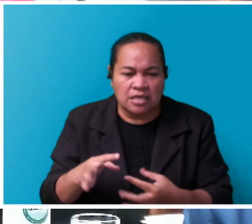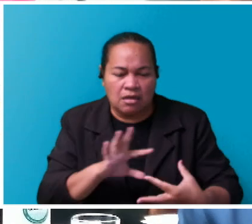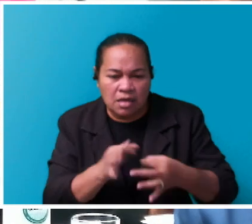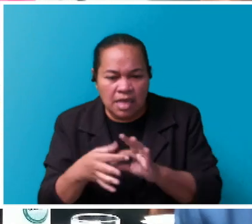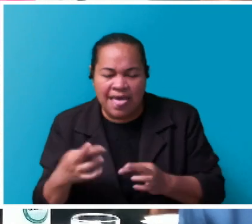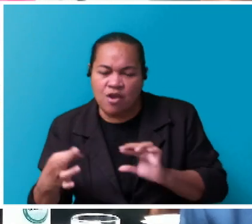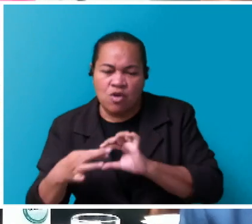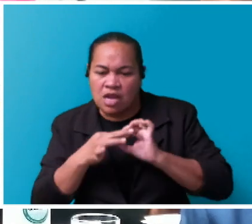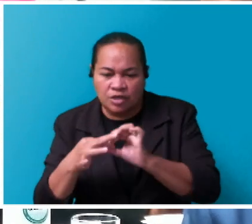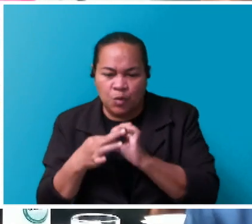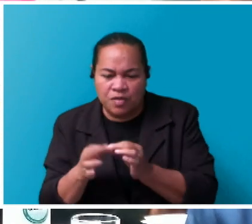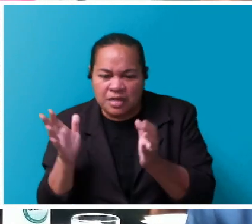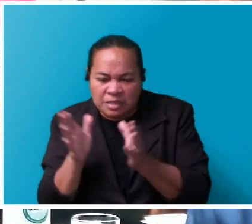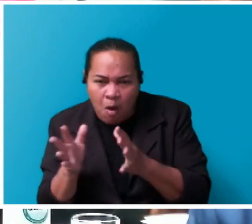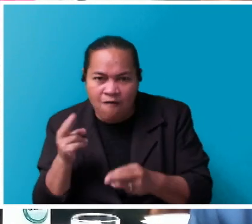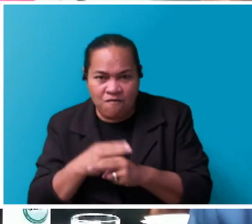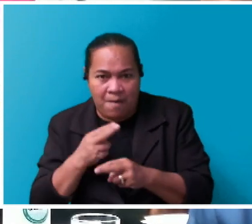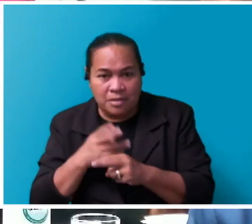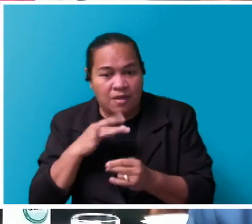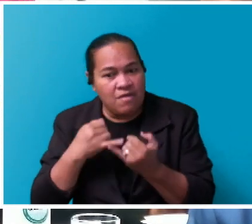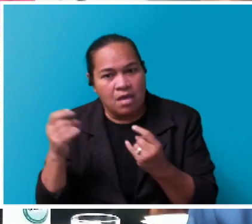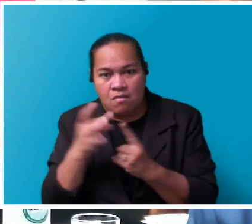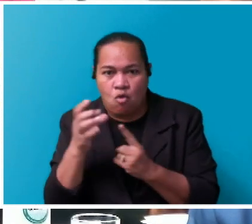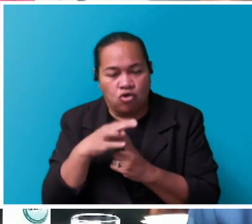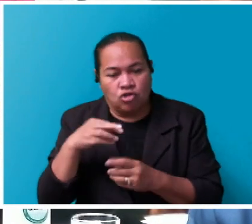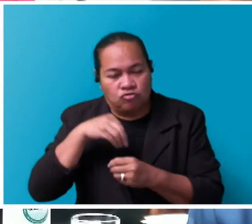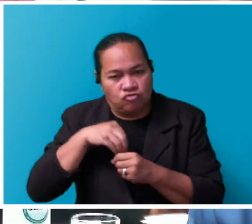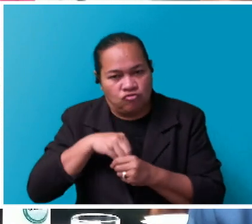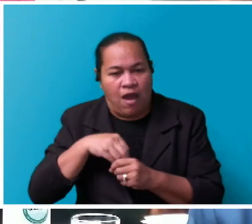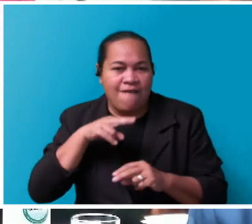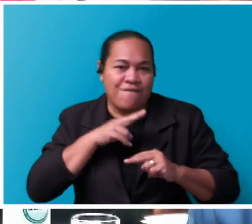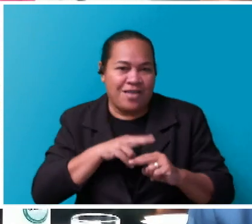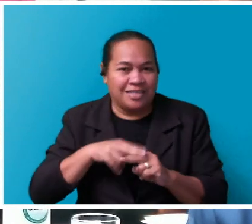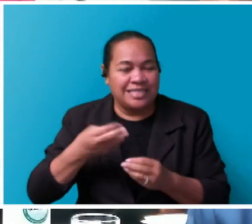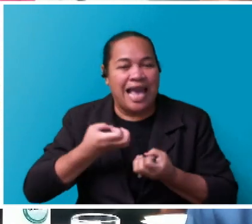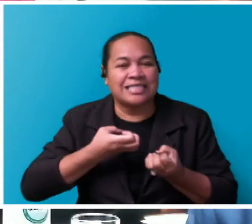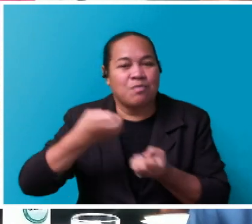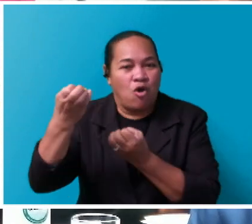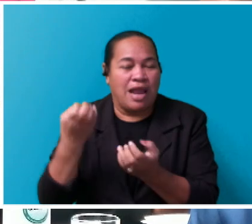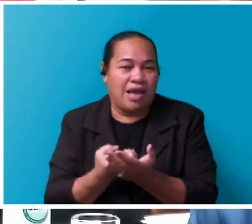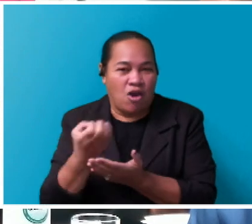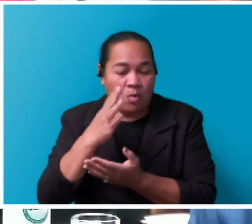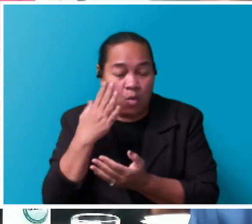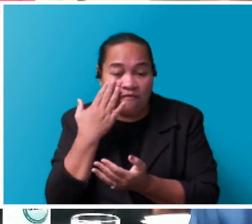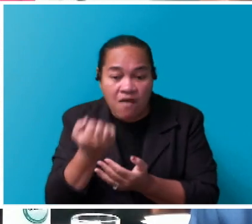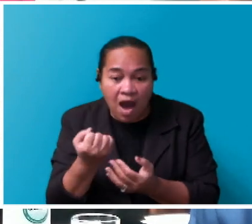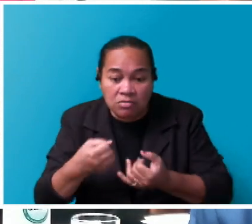farmers who are integral to Fiji's export economy. The findings